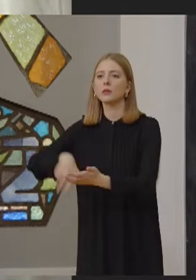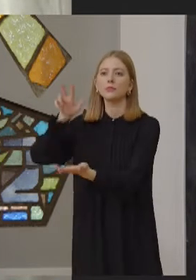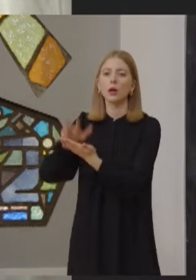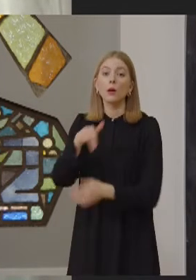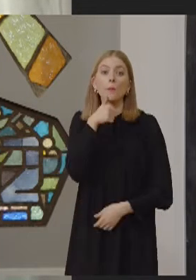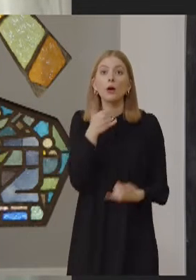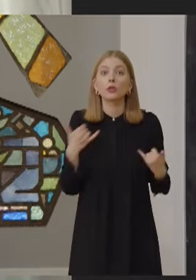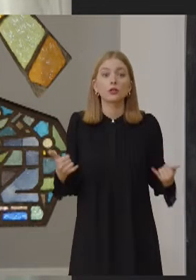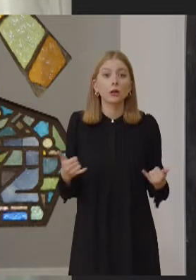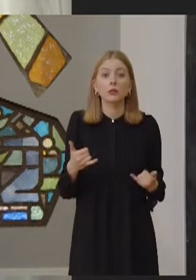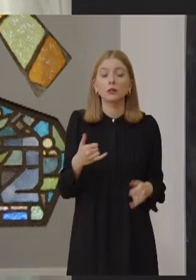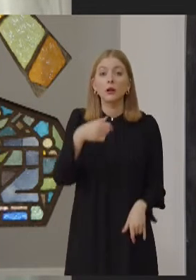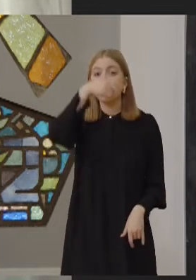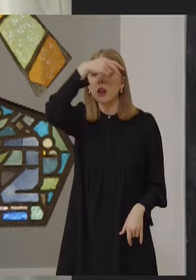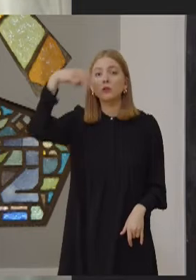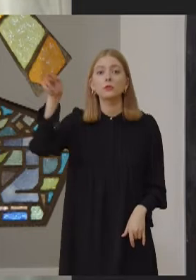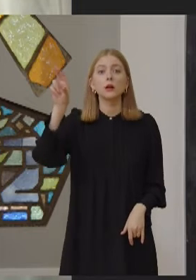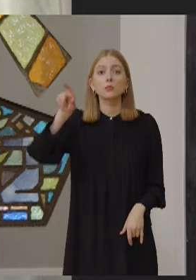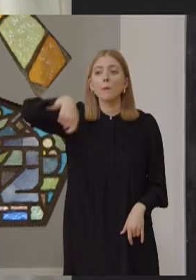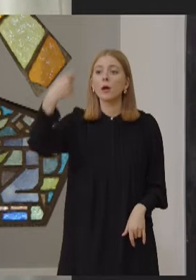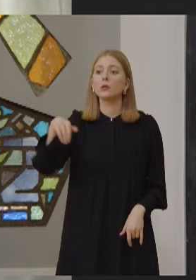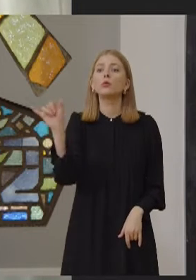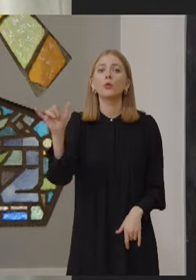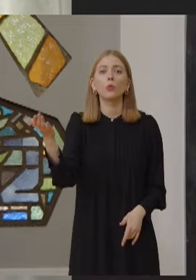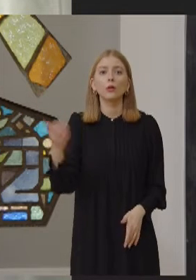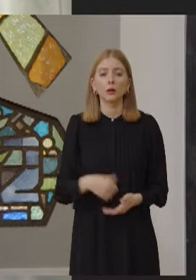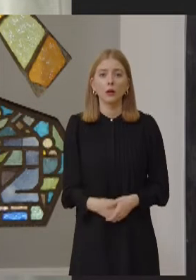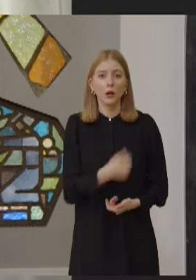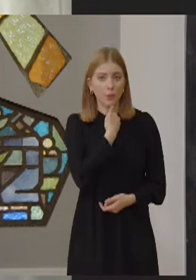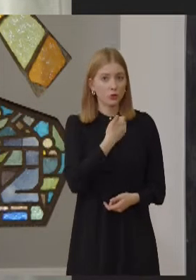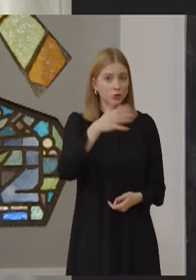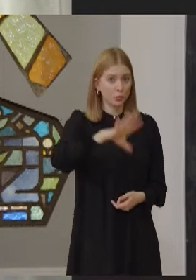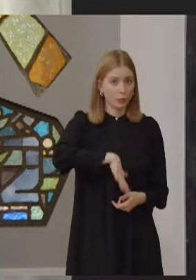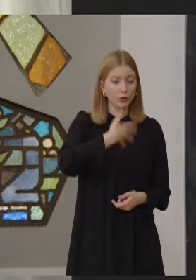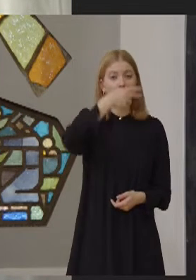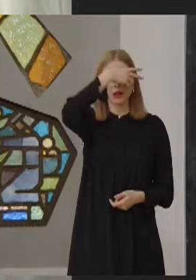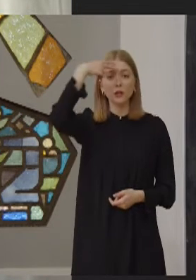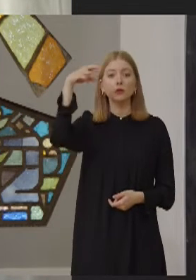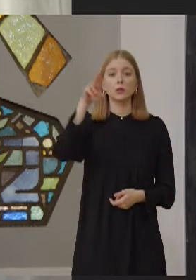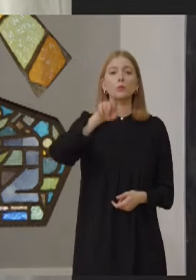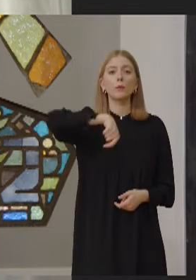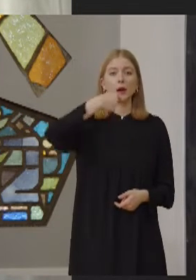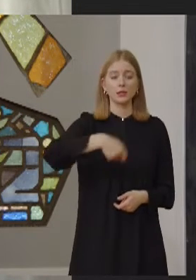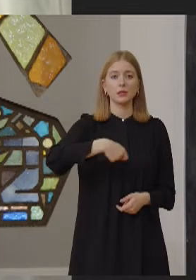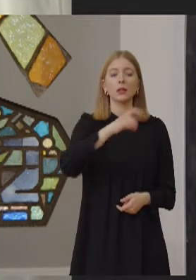political leadership, the president of the republic. Well, our previous